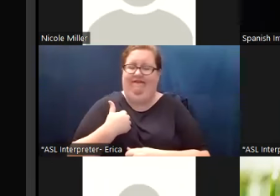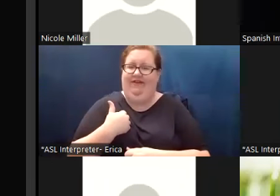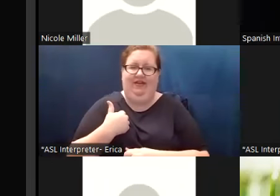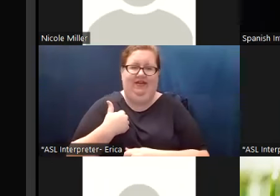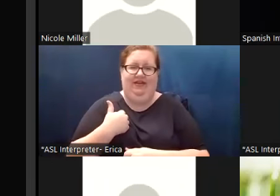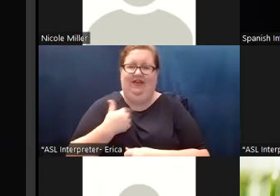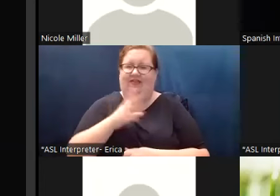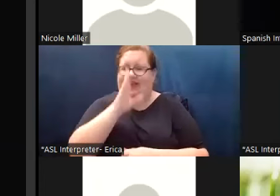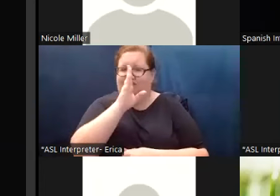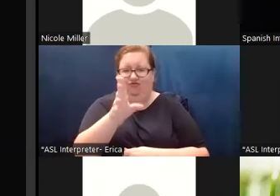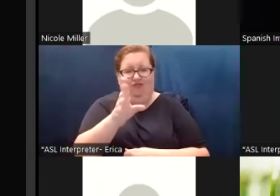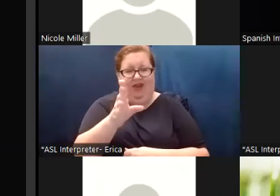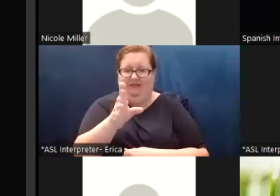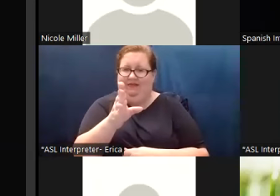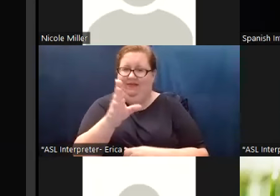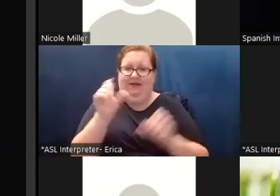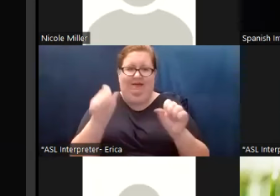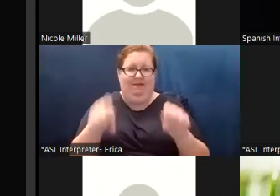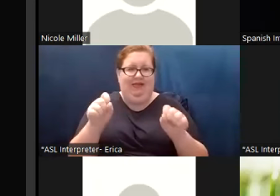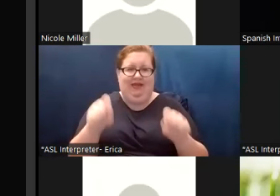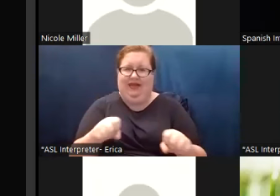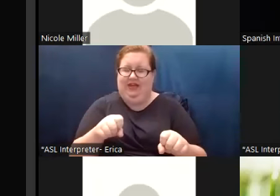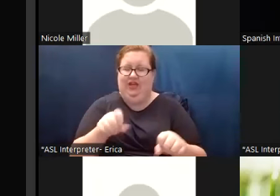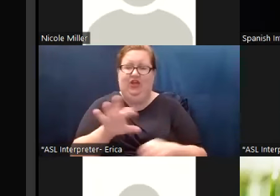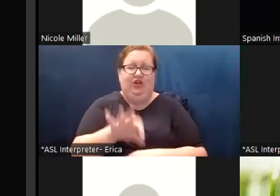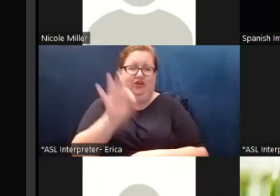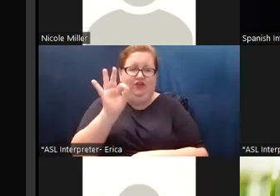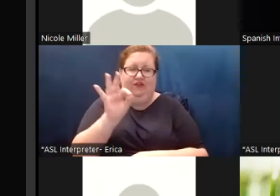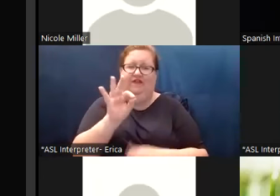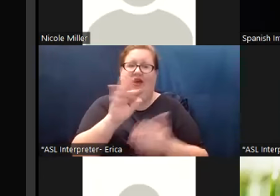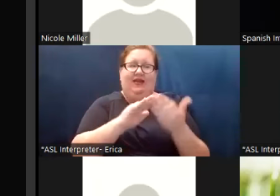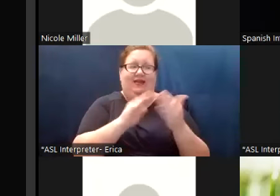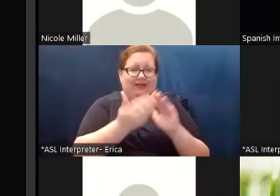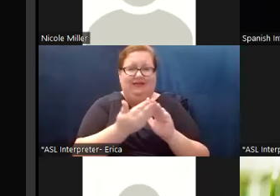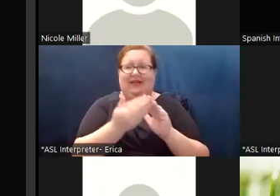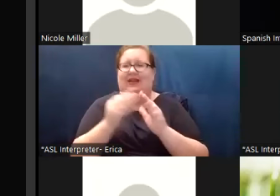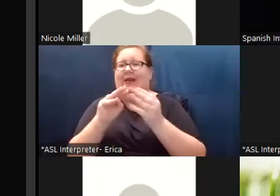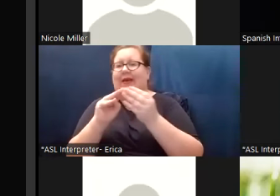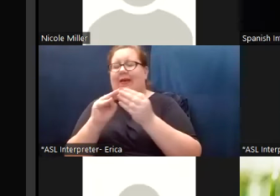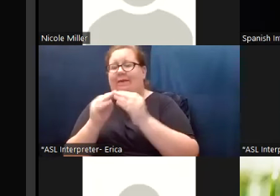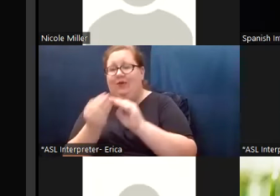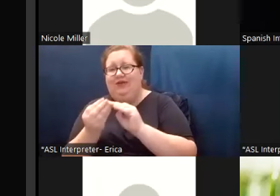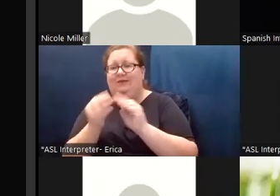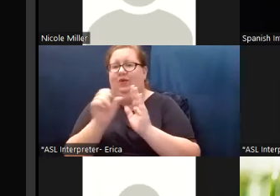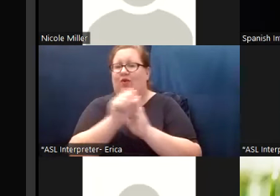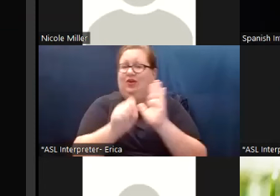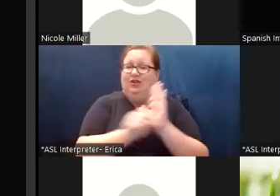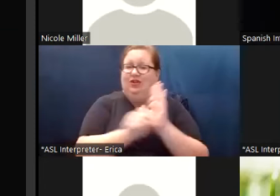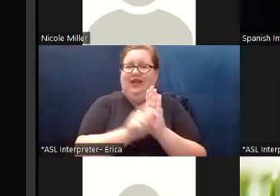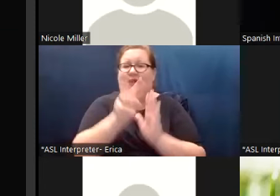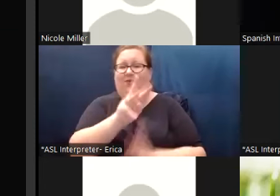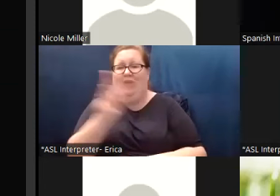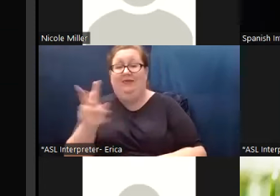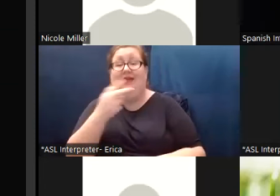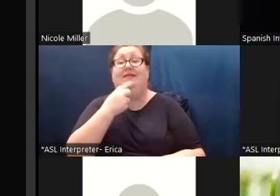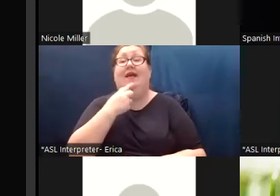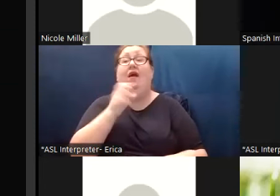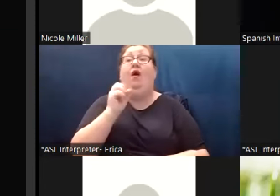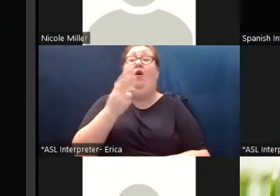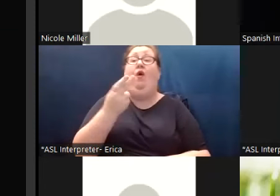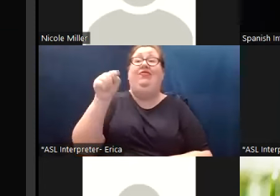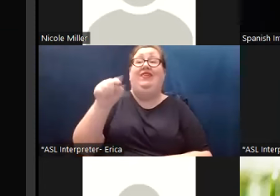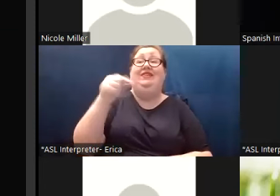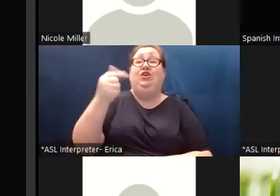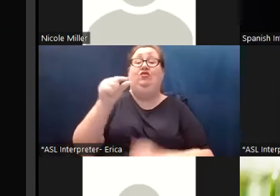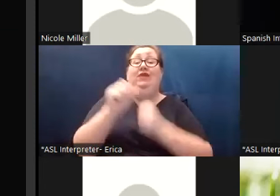direct avenue where I could go to, a city or municipal or a state website and say, oh, this is a green infrastructure professional